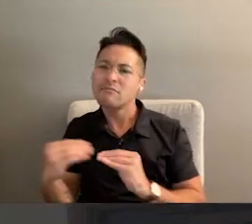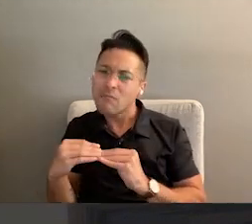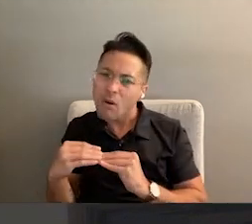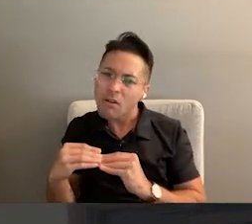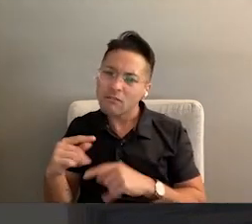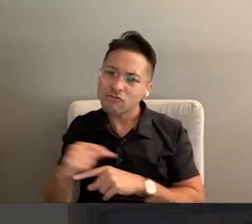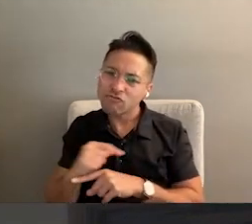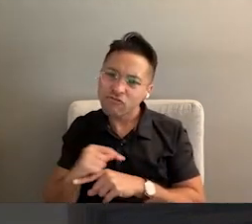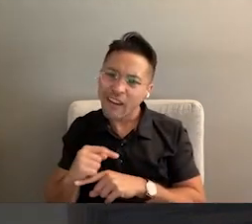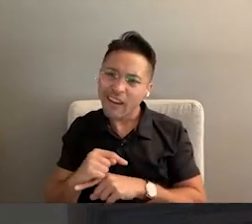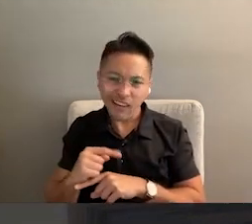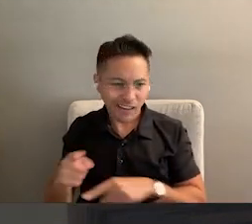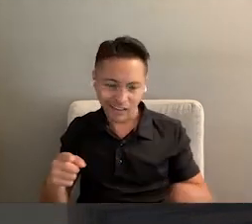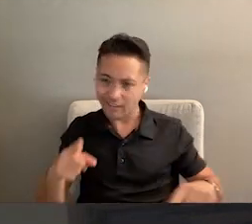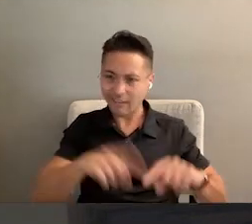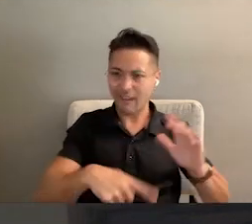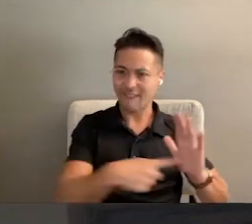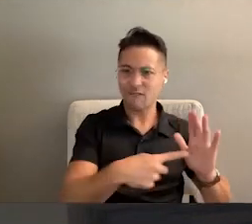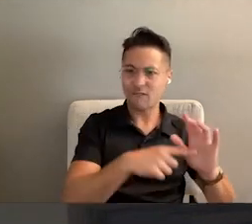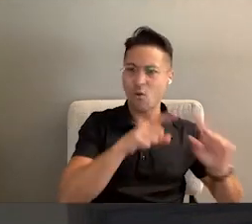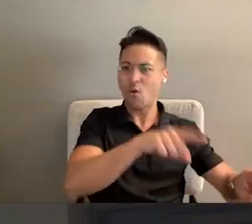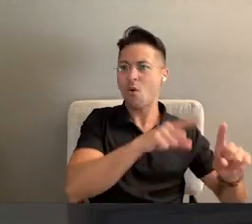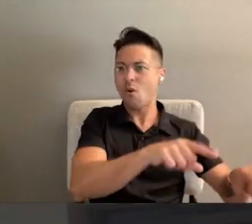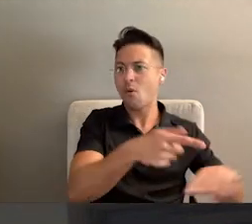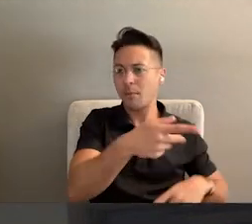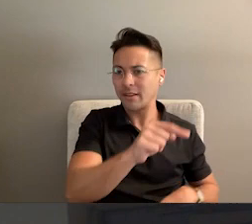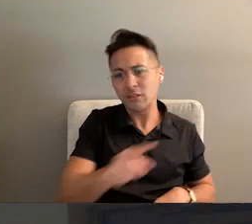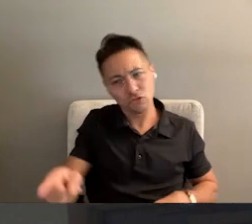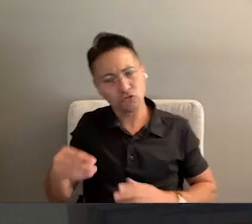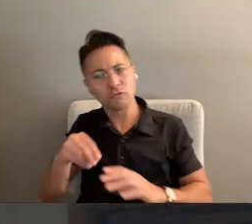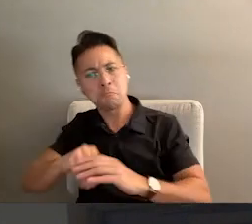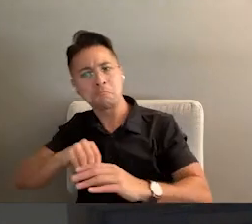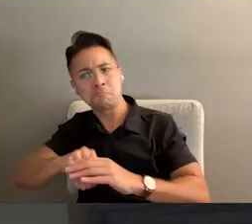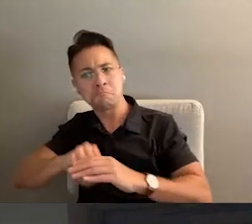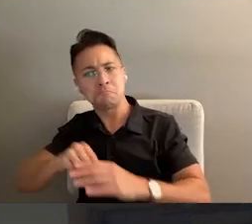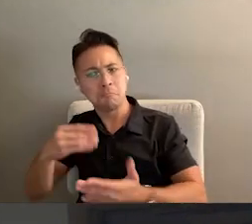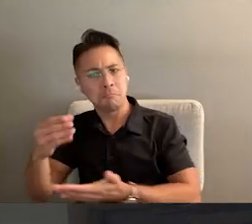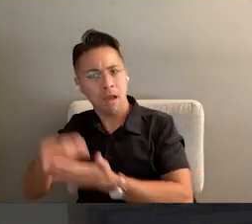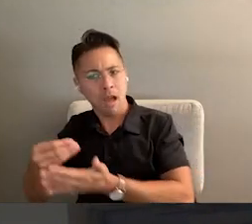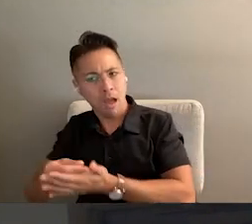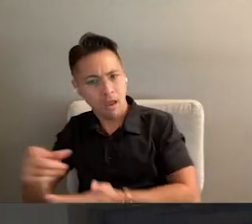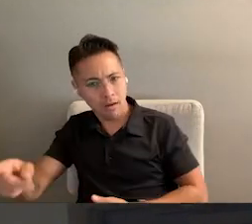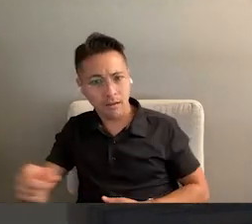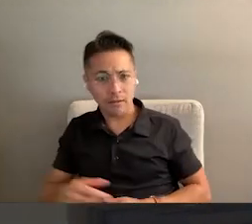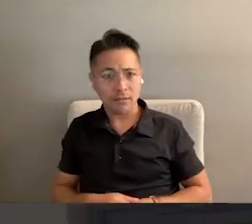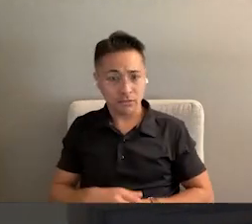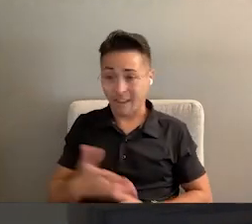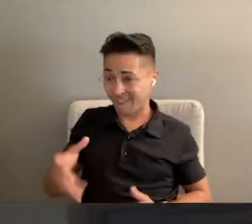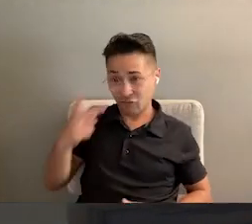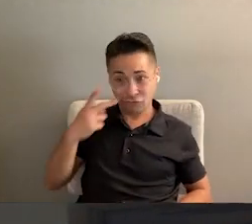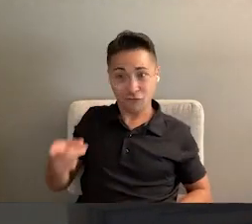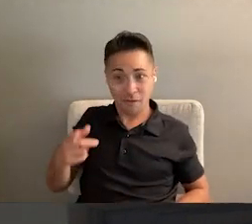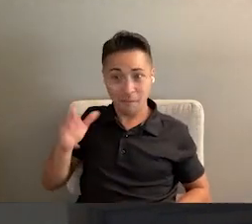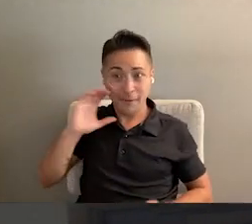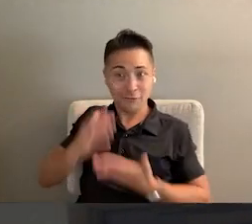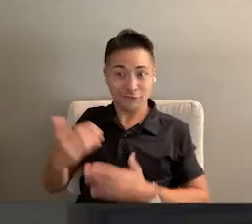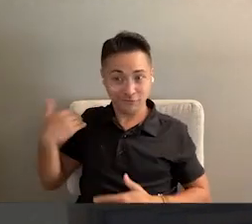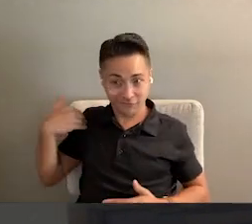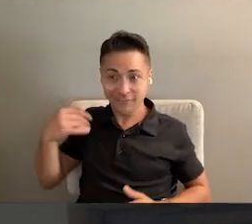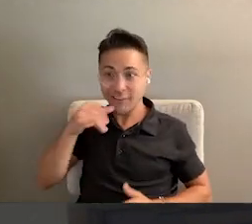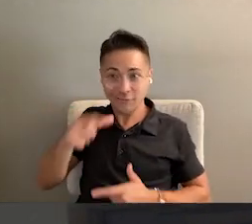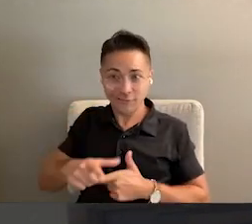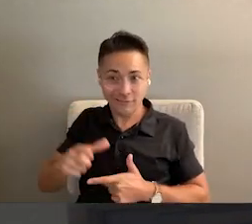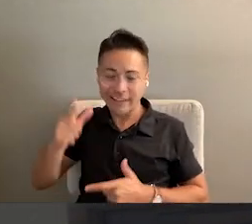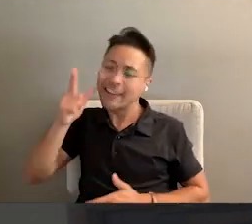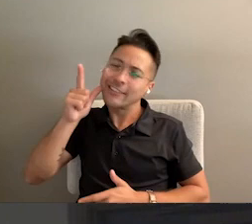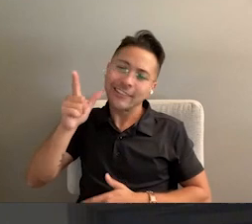it. She wanted more training than she could afford going to PT all the time. She had some money saved up.